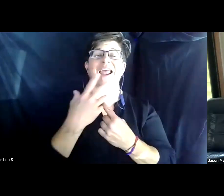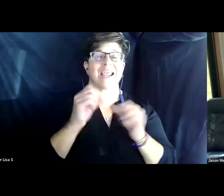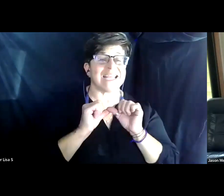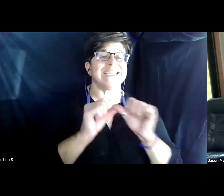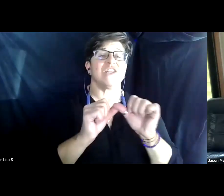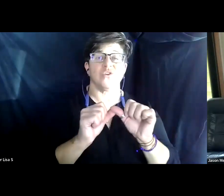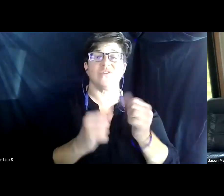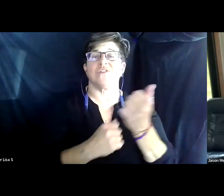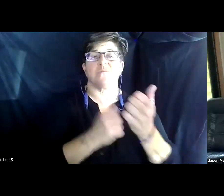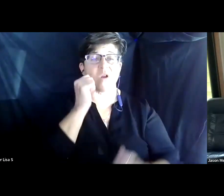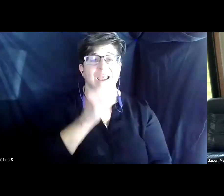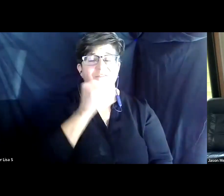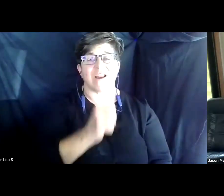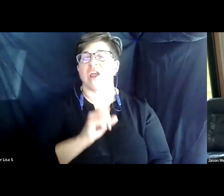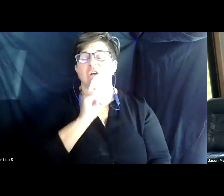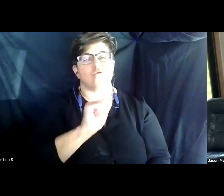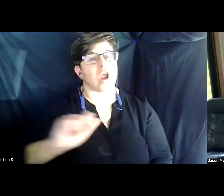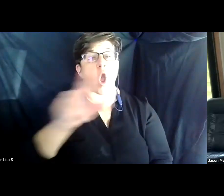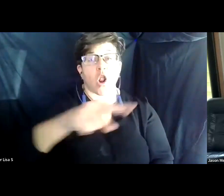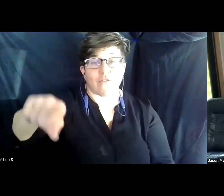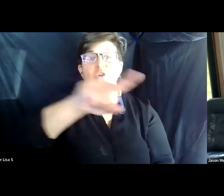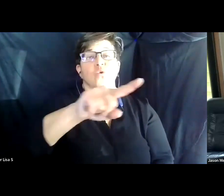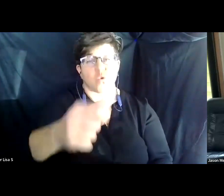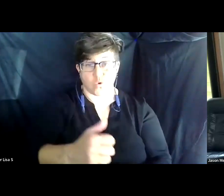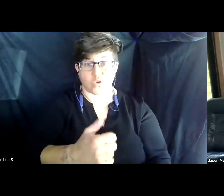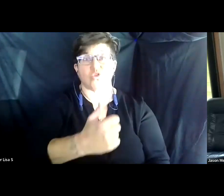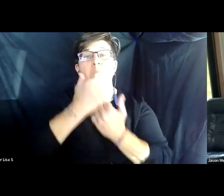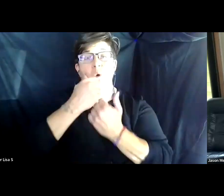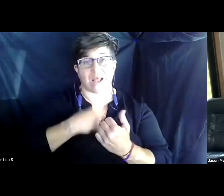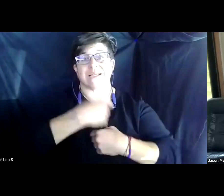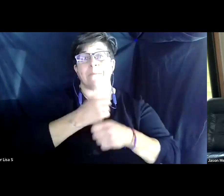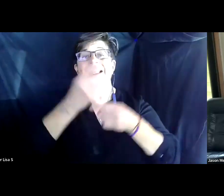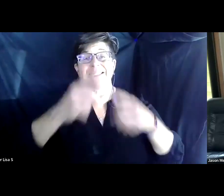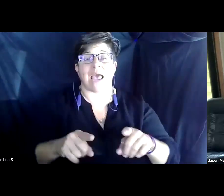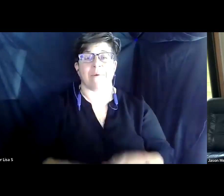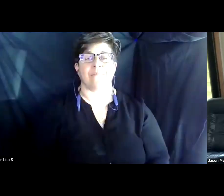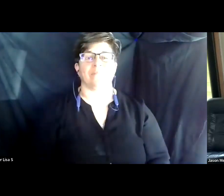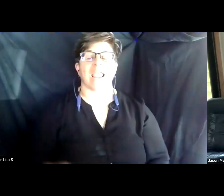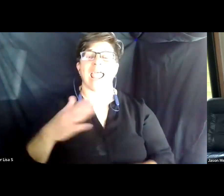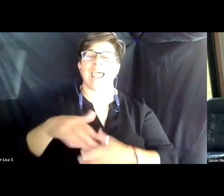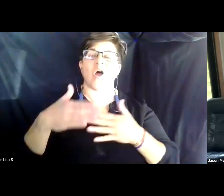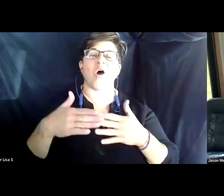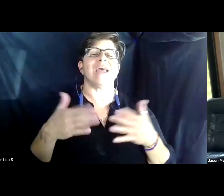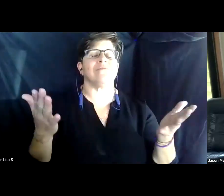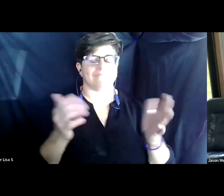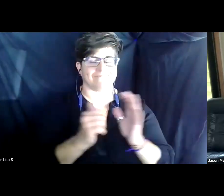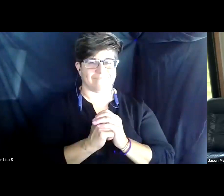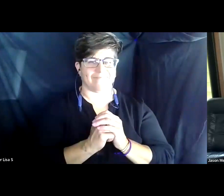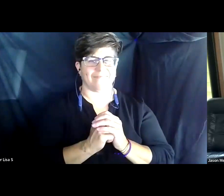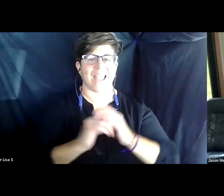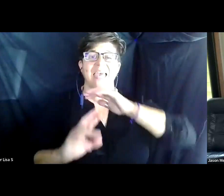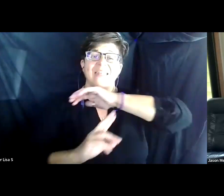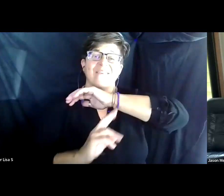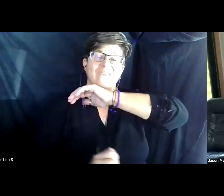day. It's truly all of you who are our supporters who are making this happen. And I'll close with this. The Foundation is